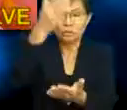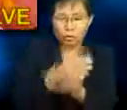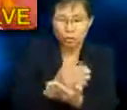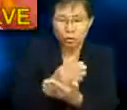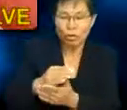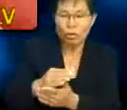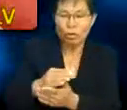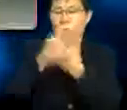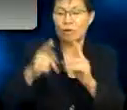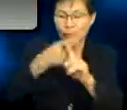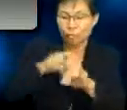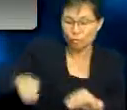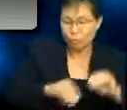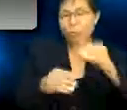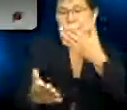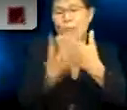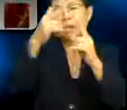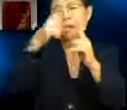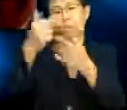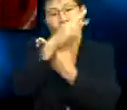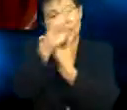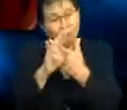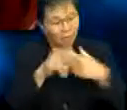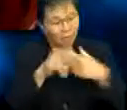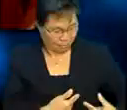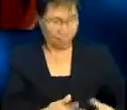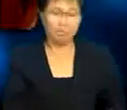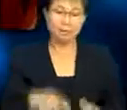blood from flowing back into the heart.